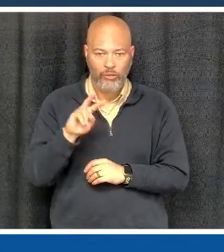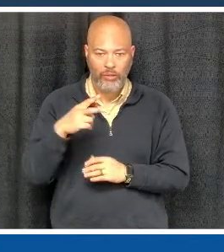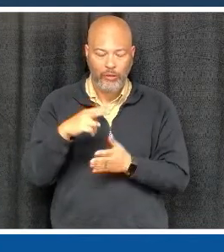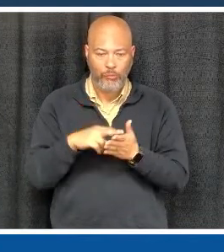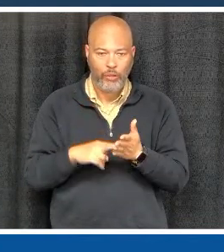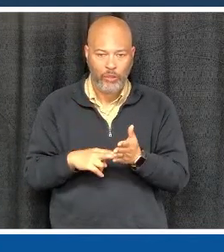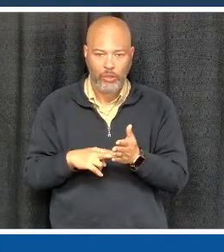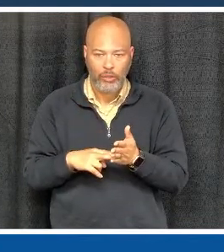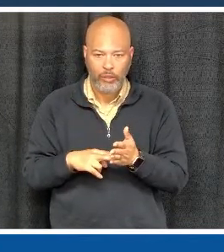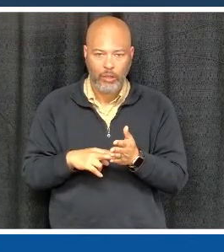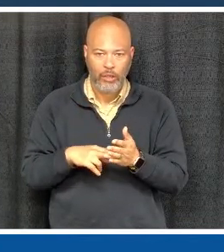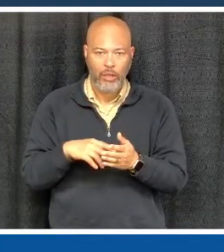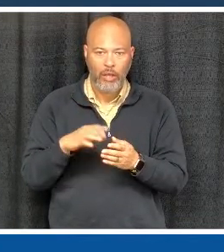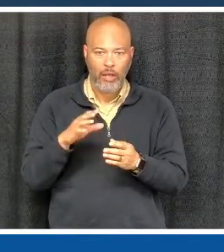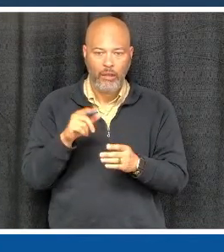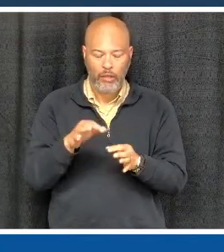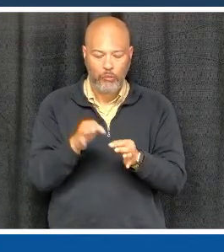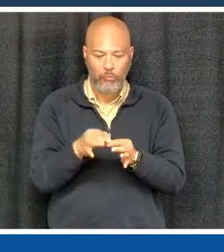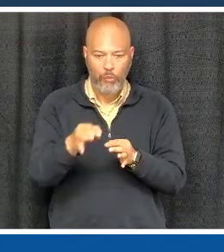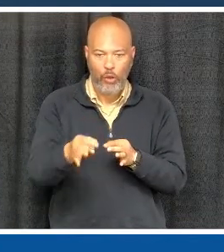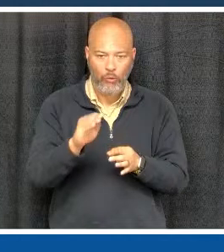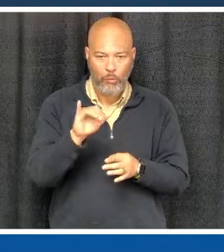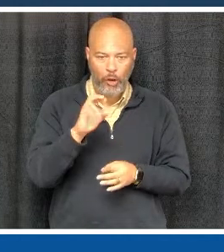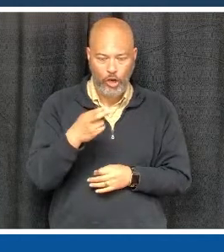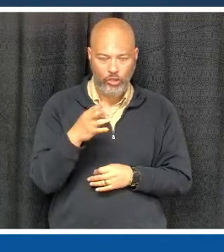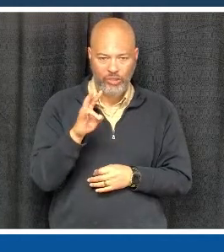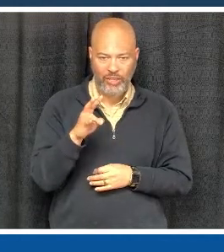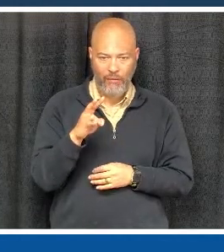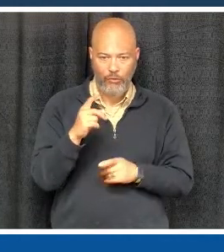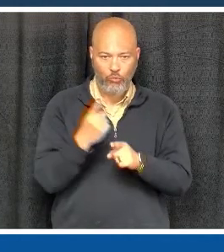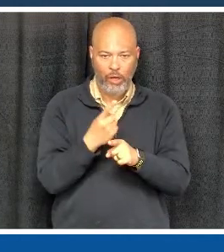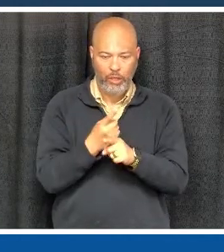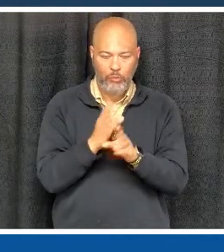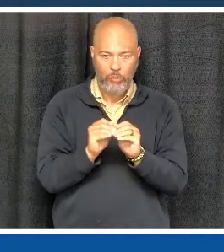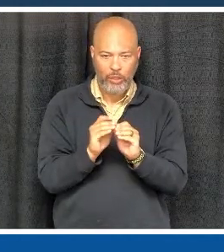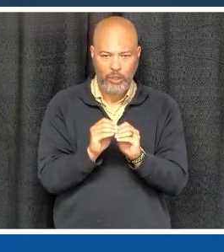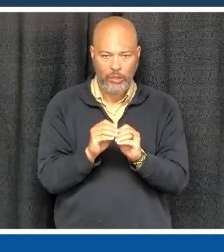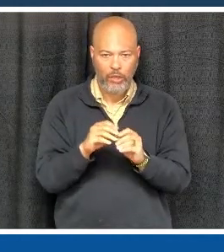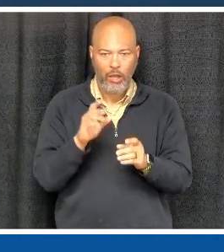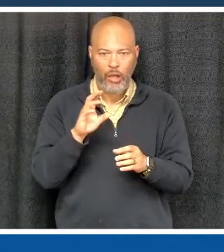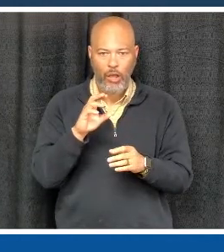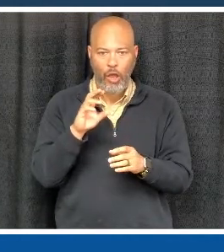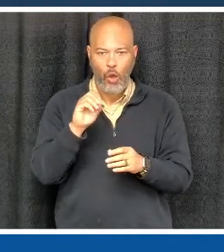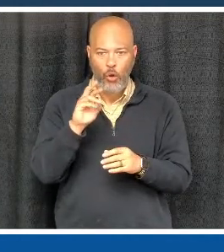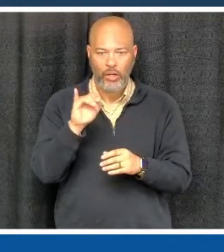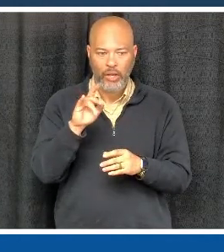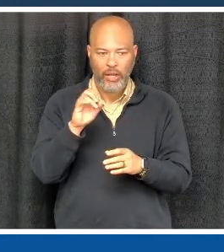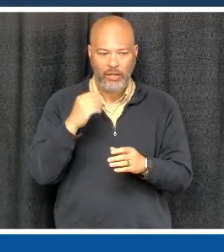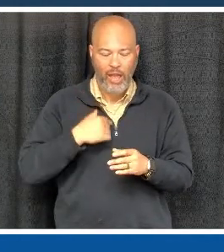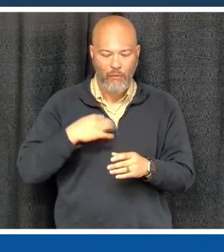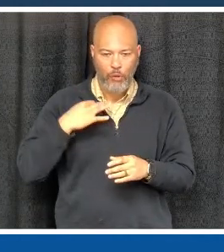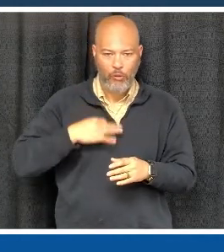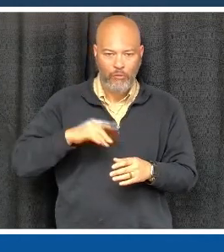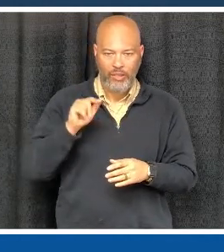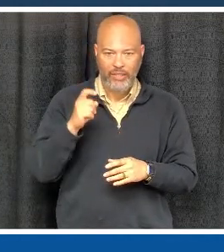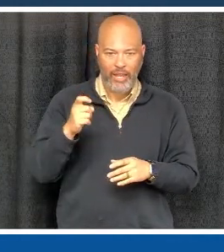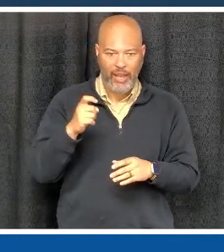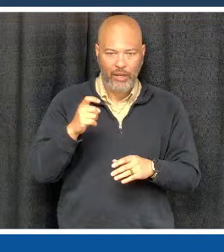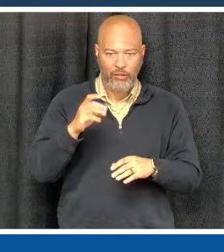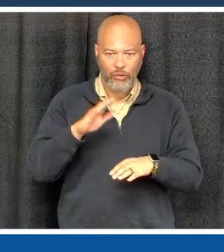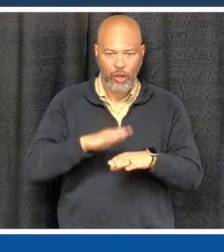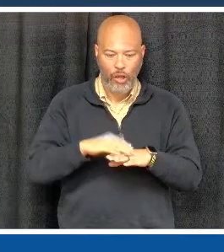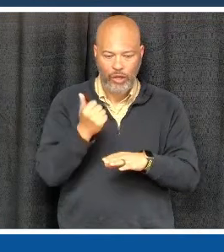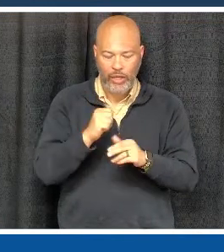second reading. This item was postponed at the March 7th regular session. An ordinance levying a privilege tax upon the occupancy of